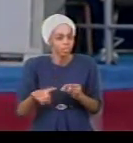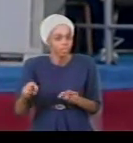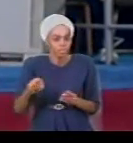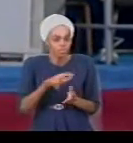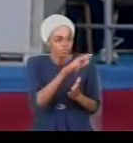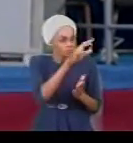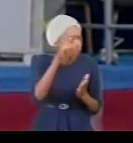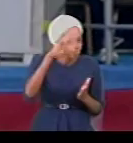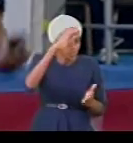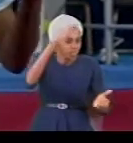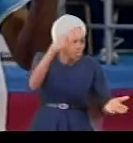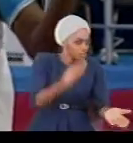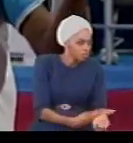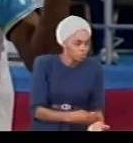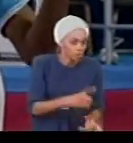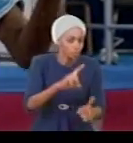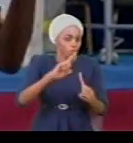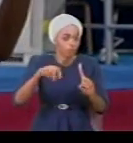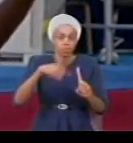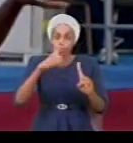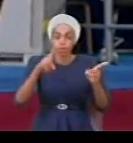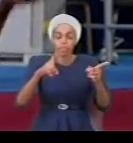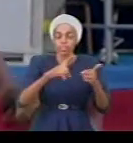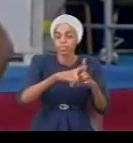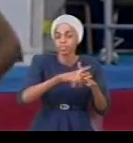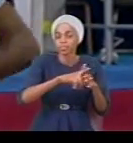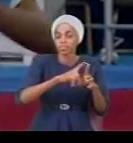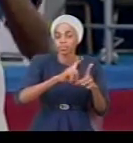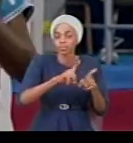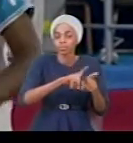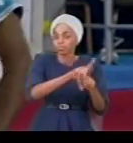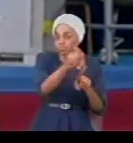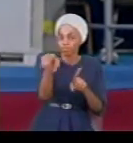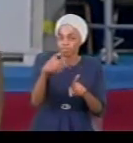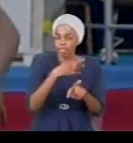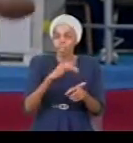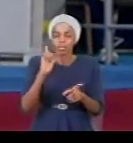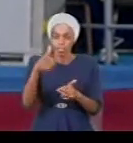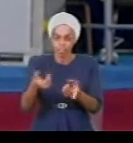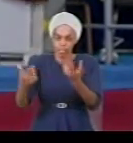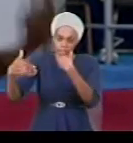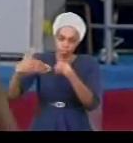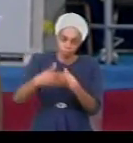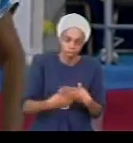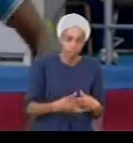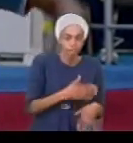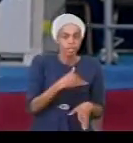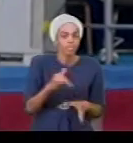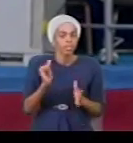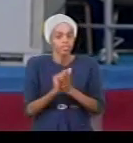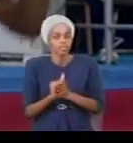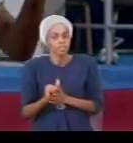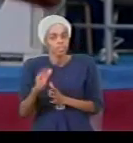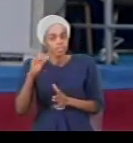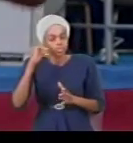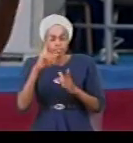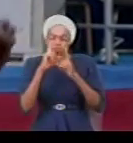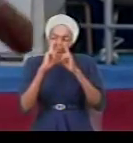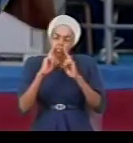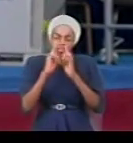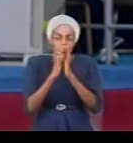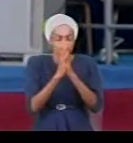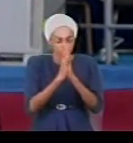I Cried unto the Lord I said God God why why why all this because as I am saying problem